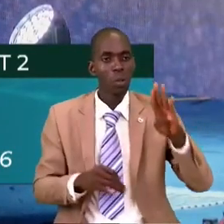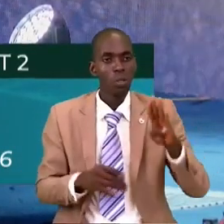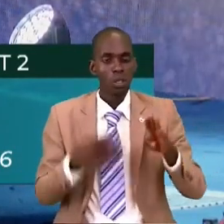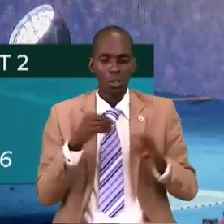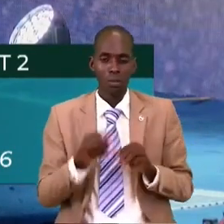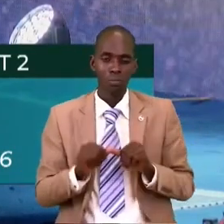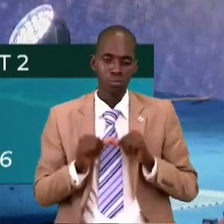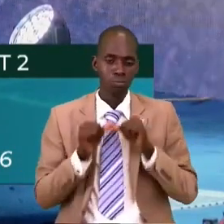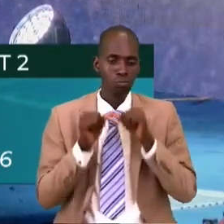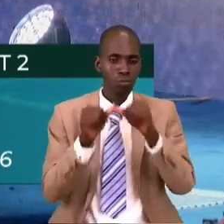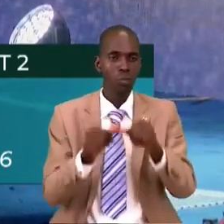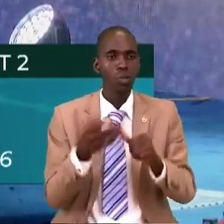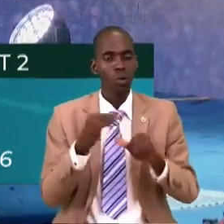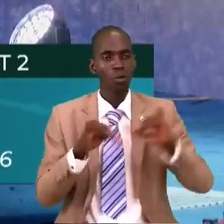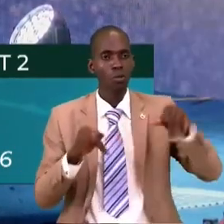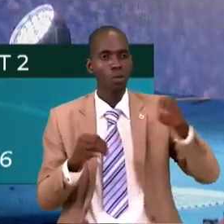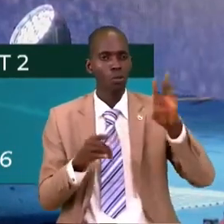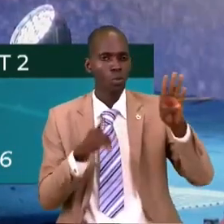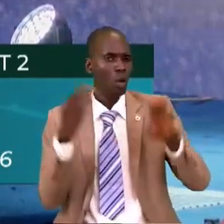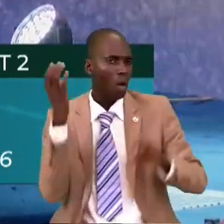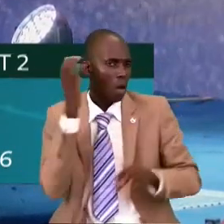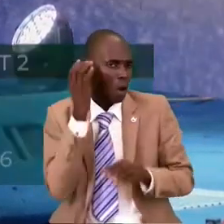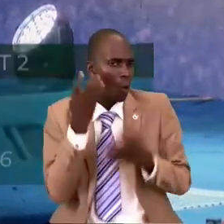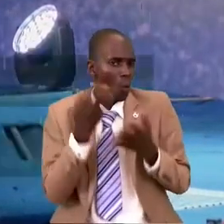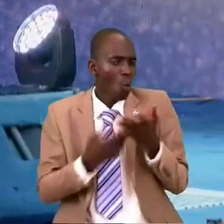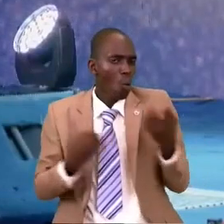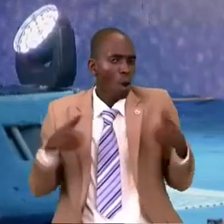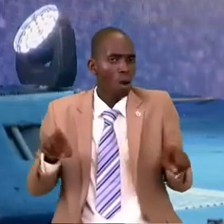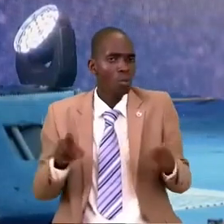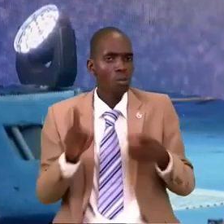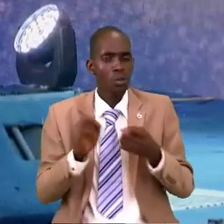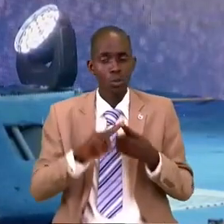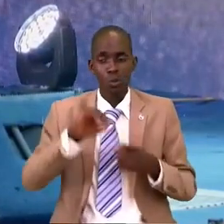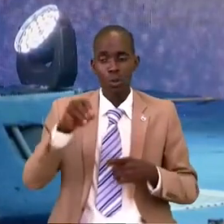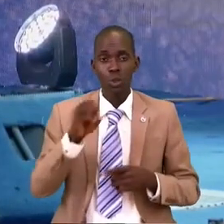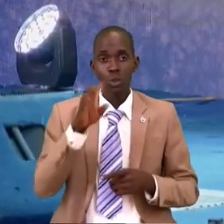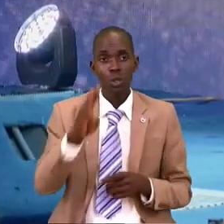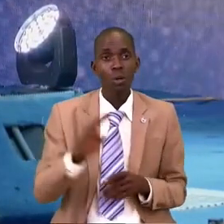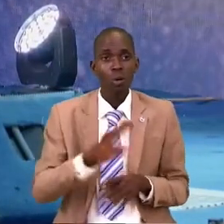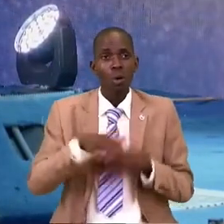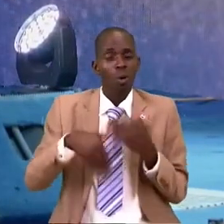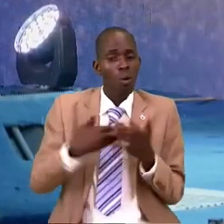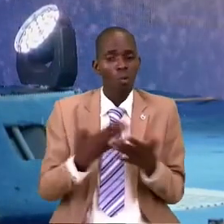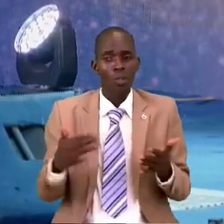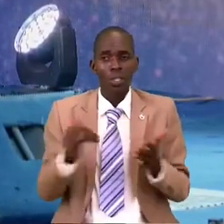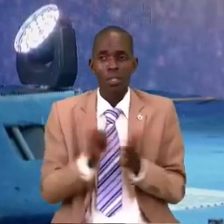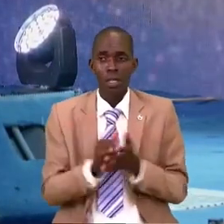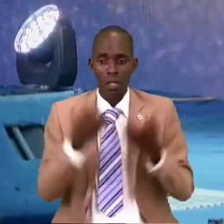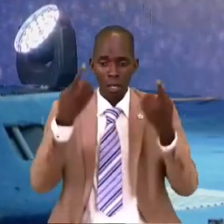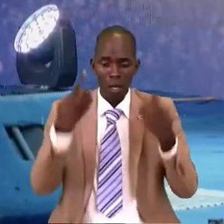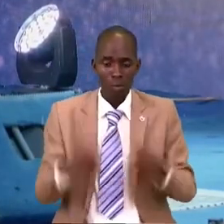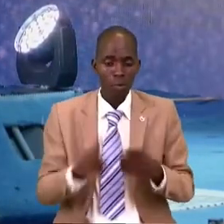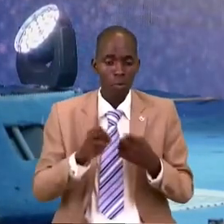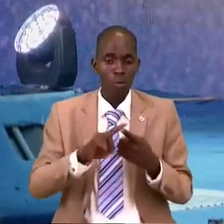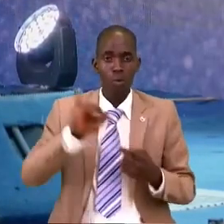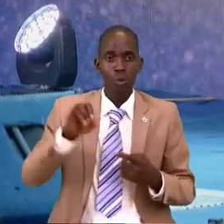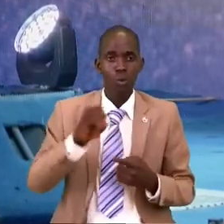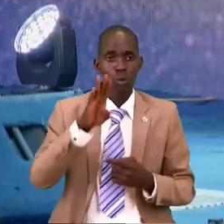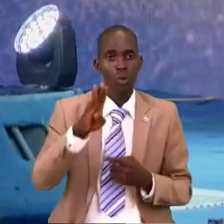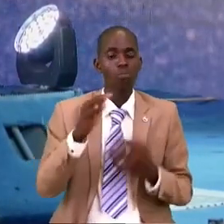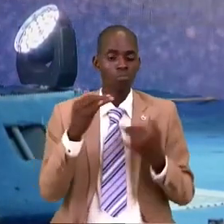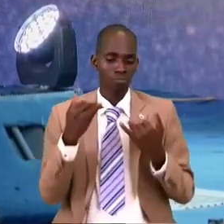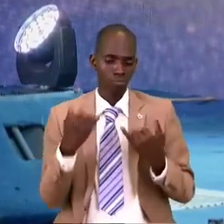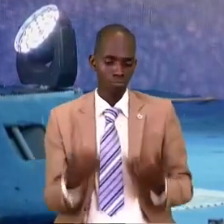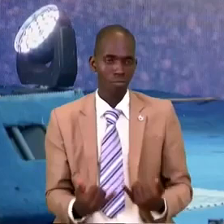upon him. Look at this now. And you have seen the end. You have seen the